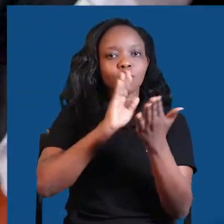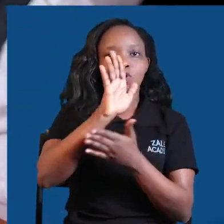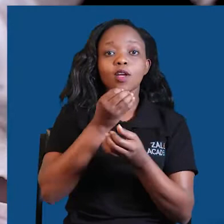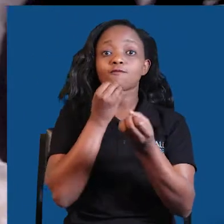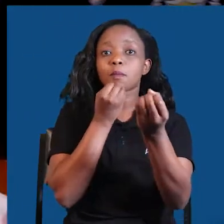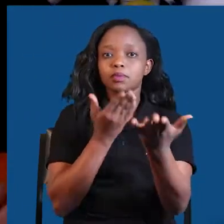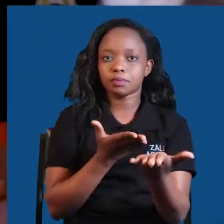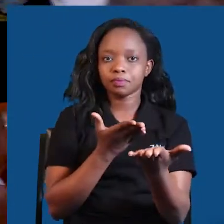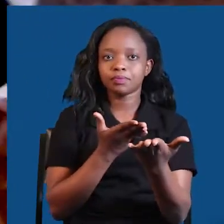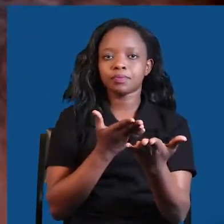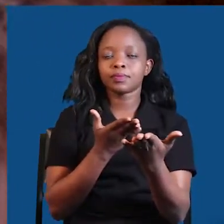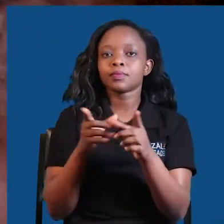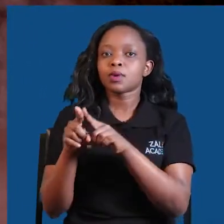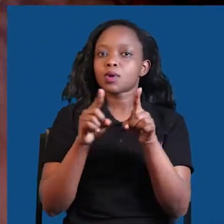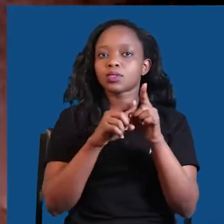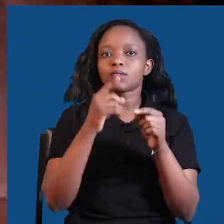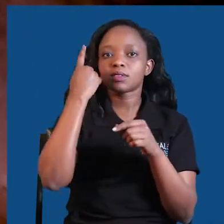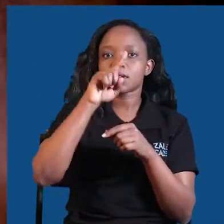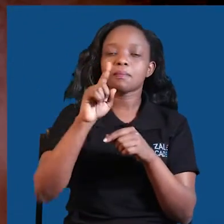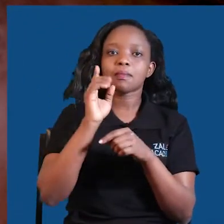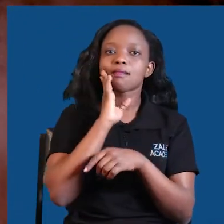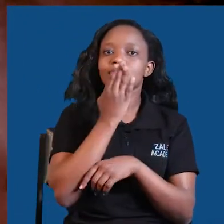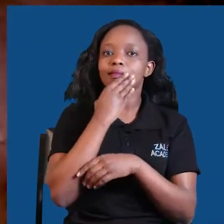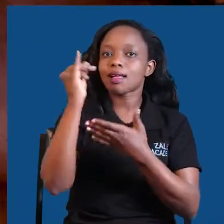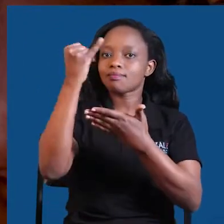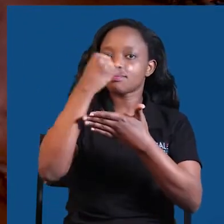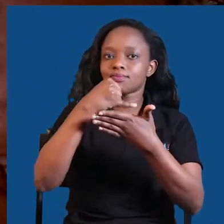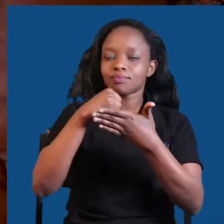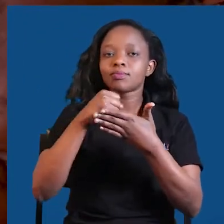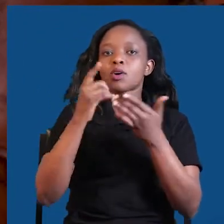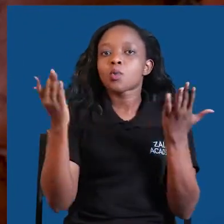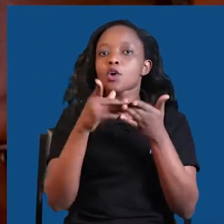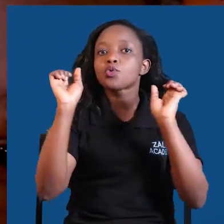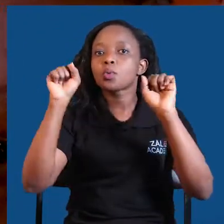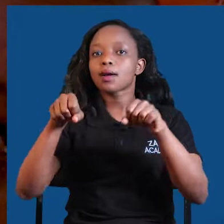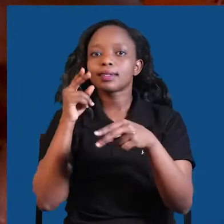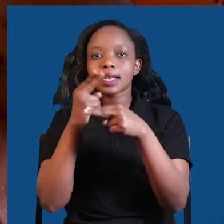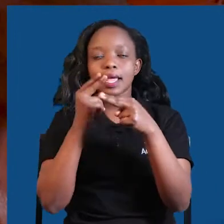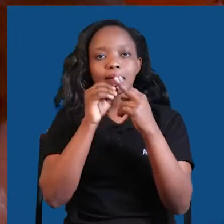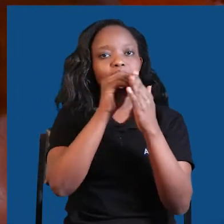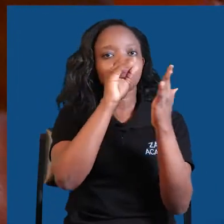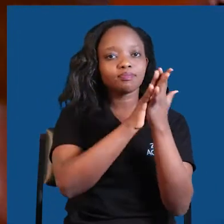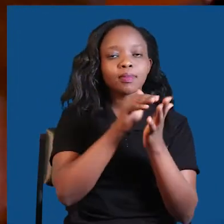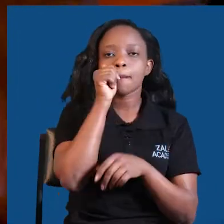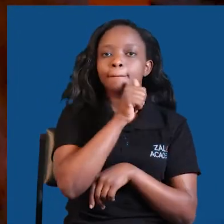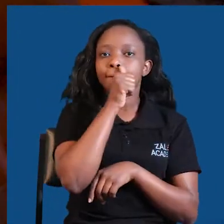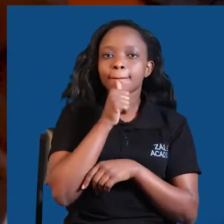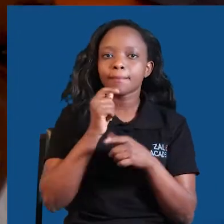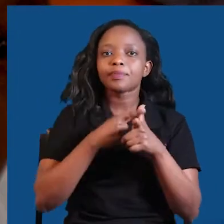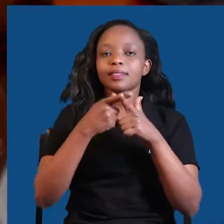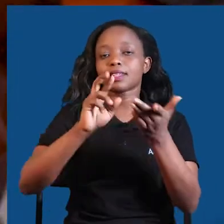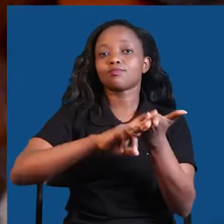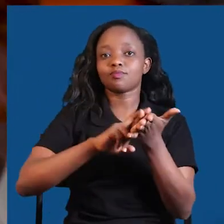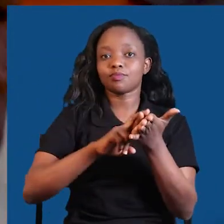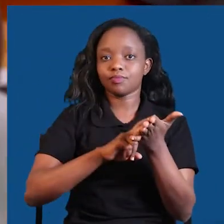your credentials India. And there's usually a logo for Instagram, where you can input your names, your password, and